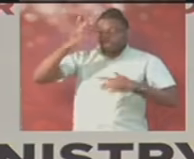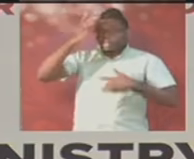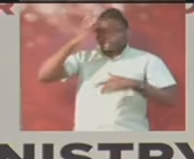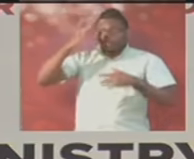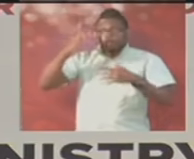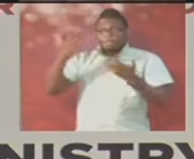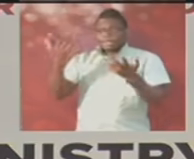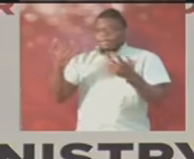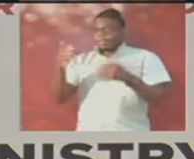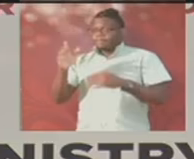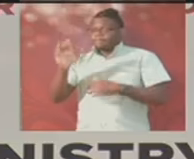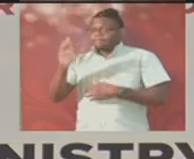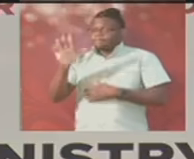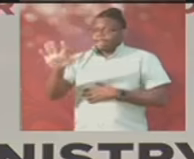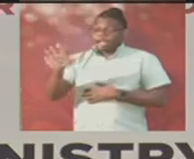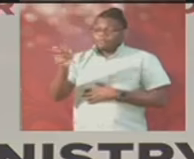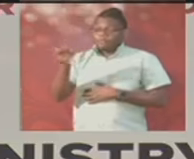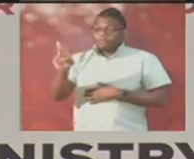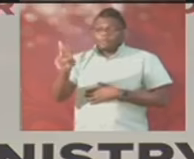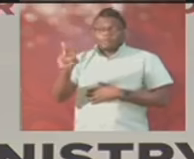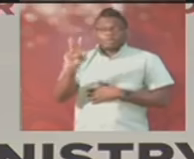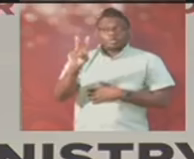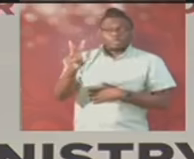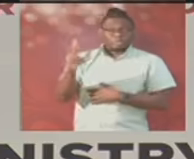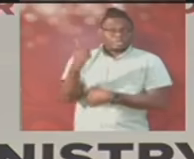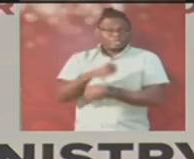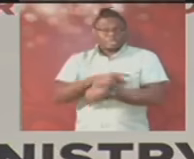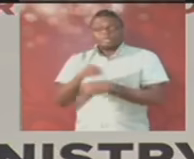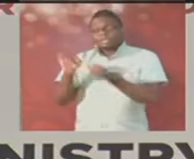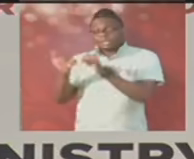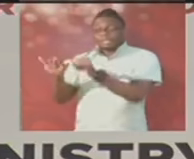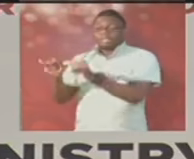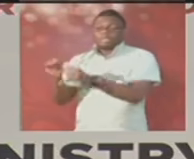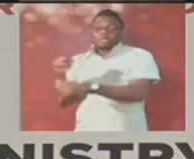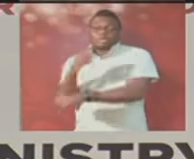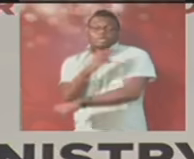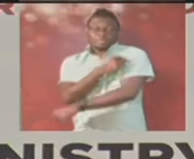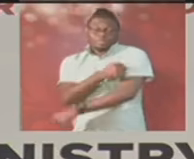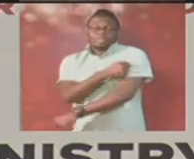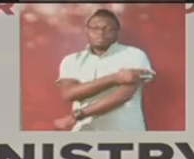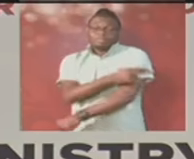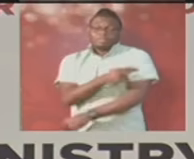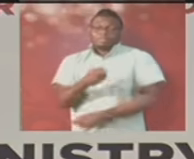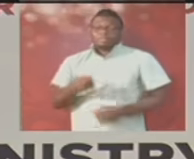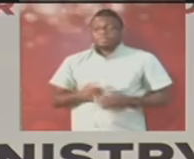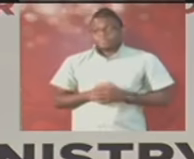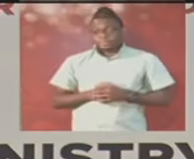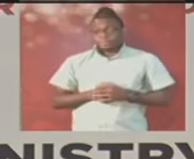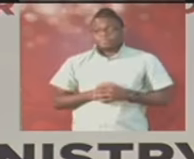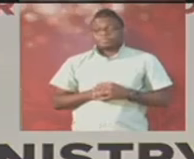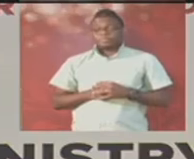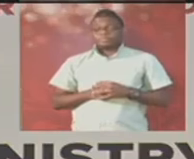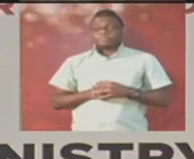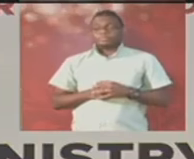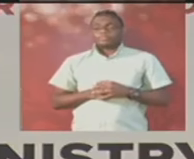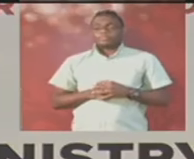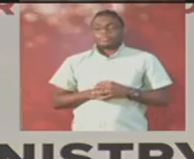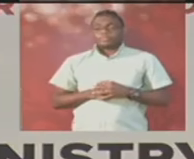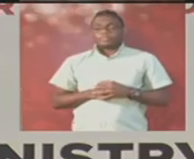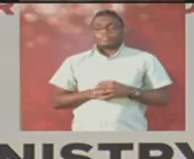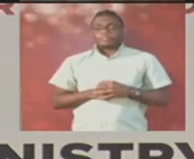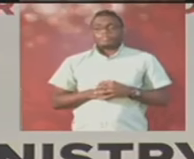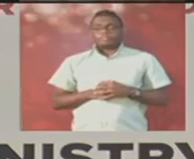days at our hospitals. As such, we have noticed a variable occupancy level in terms of our